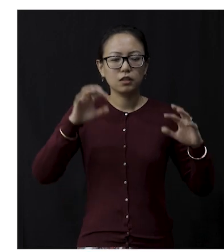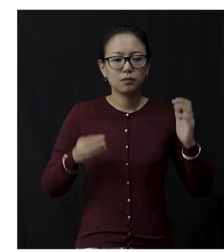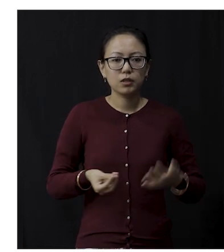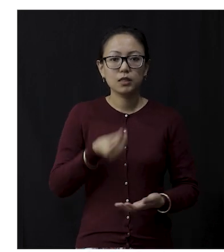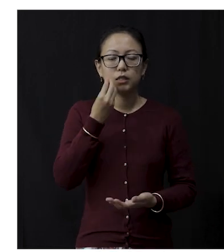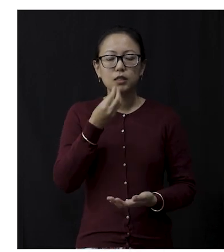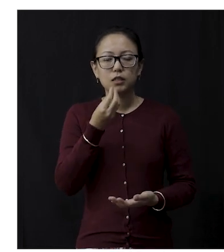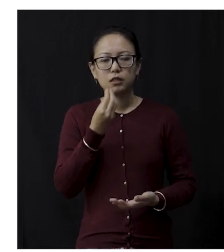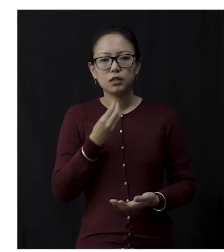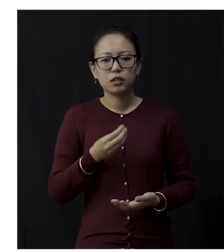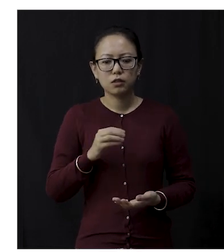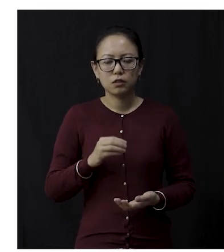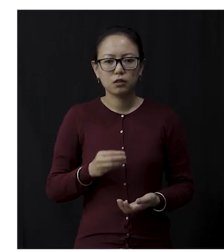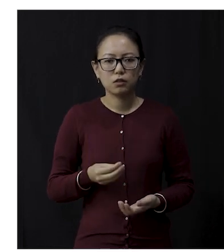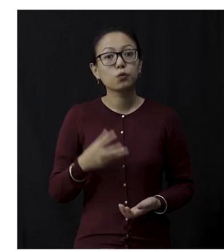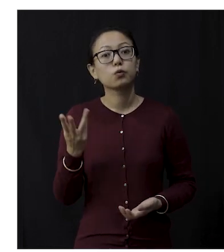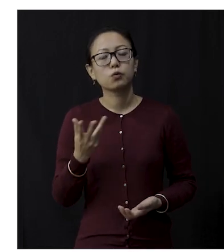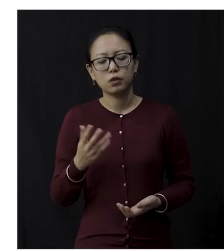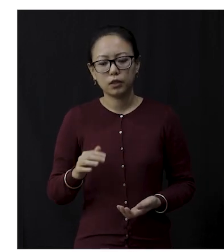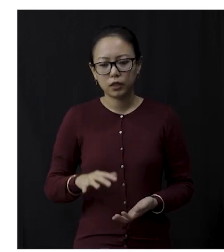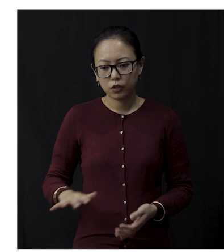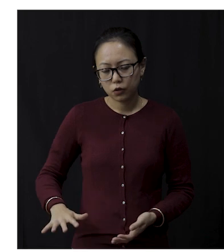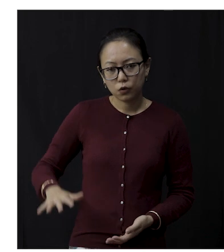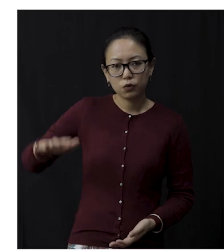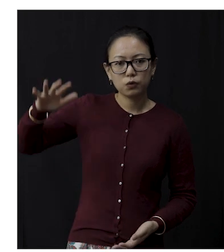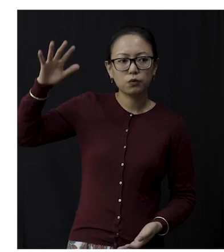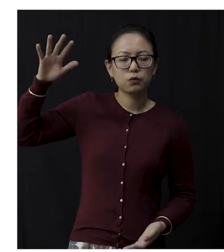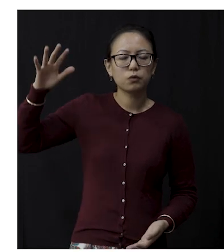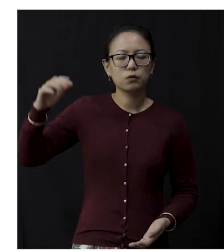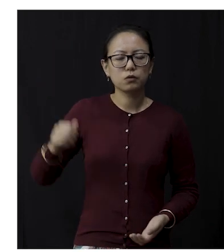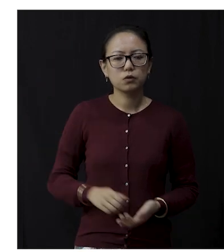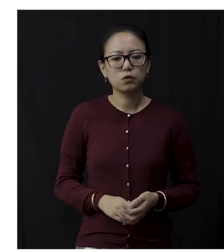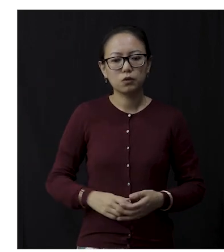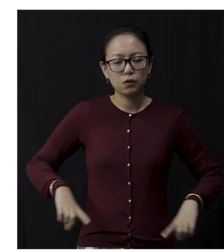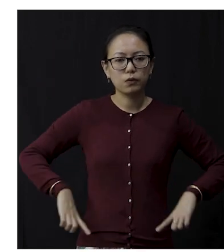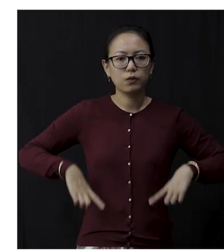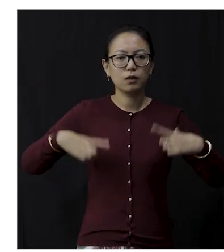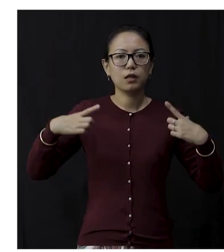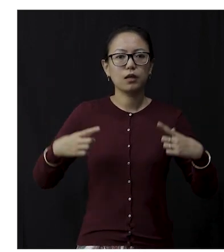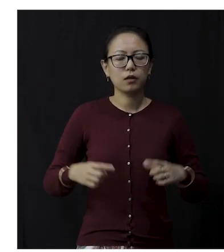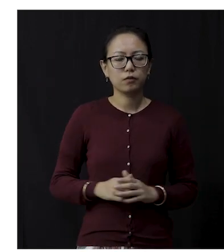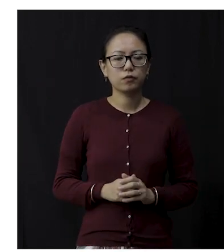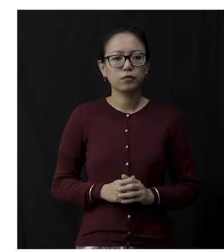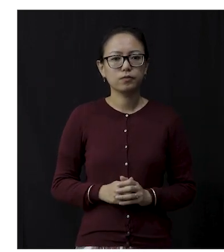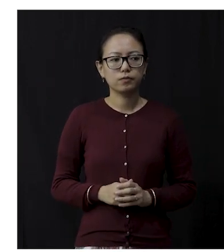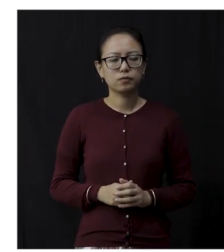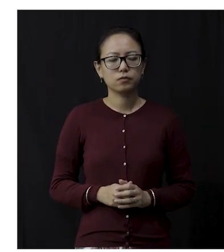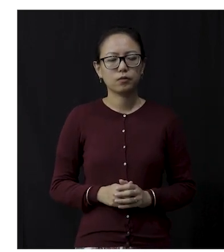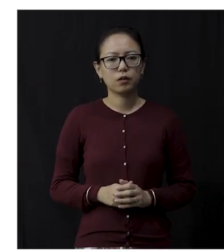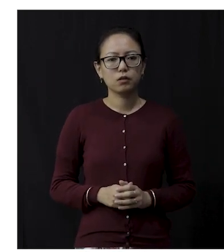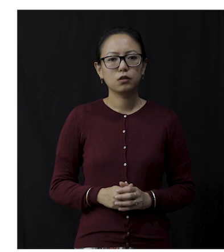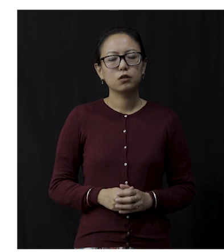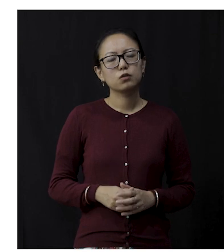Okay? So, based on their eating habits, we classify animals